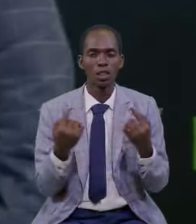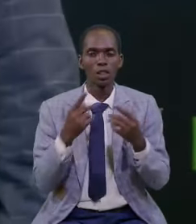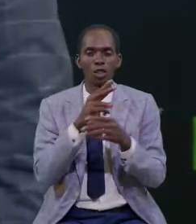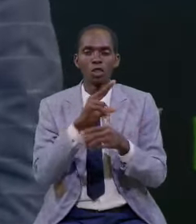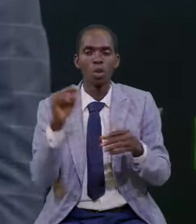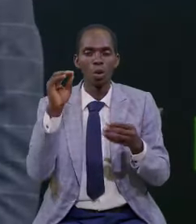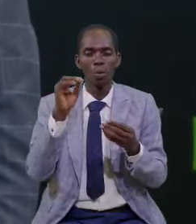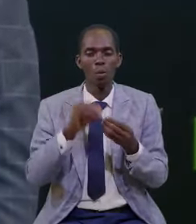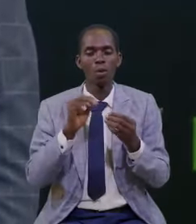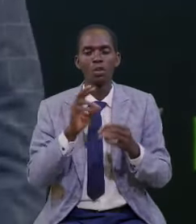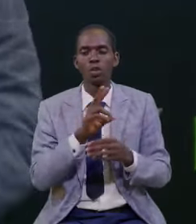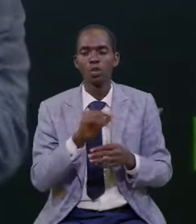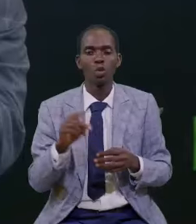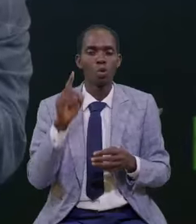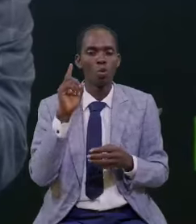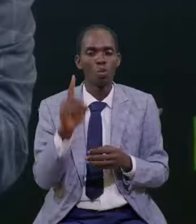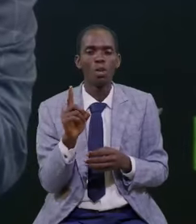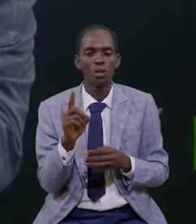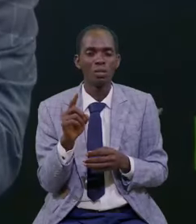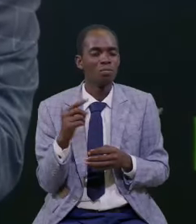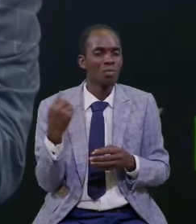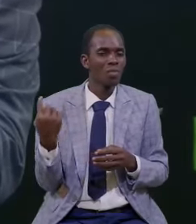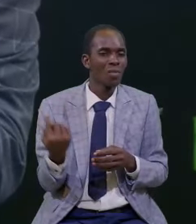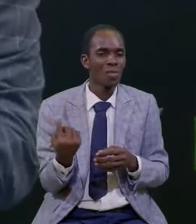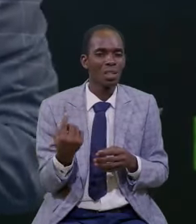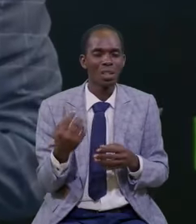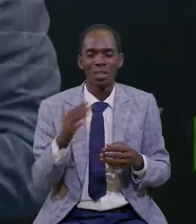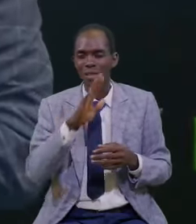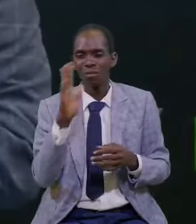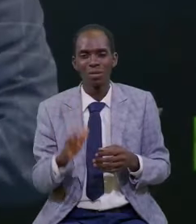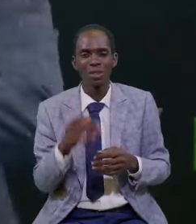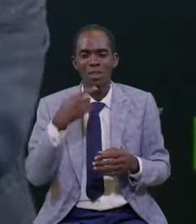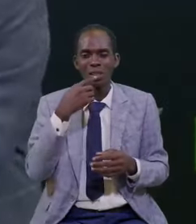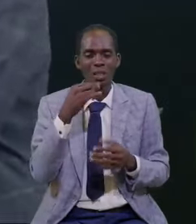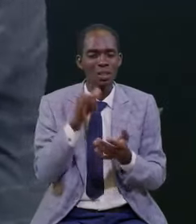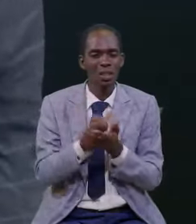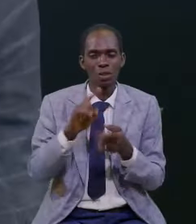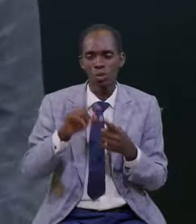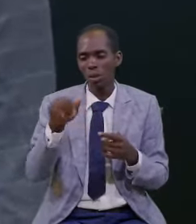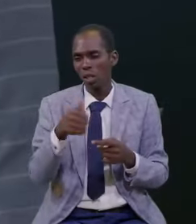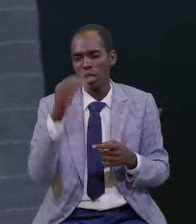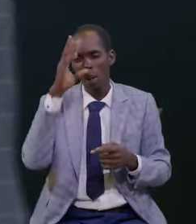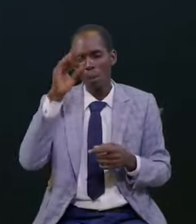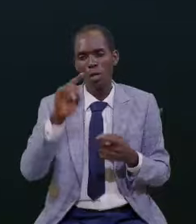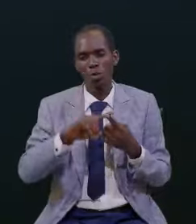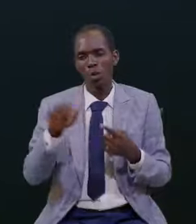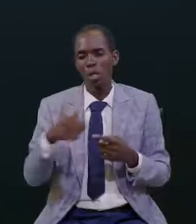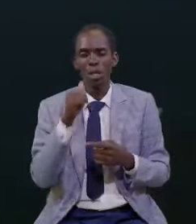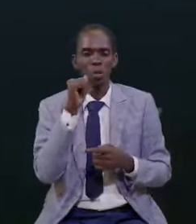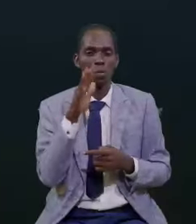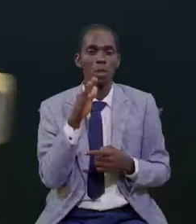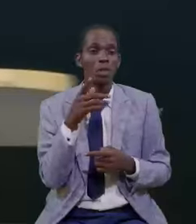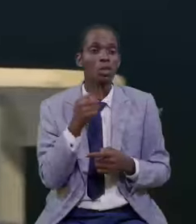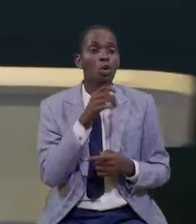Nobody ever could say that to any man, to any woman. The Old Testament priest, they'll